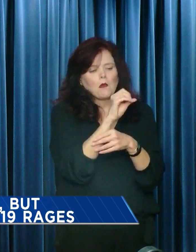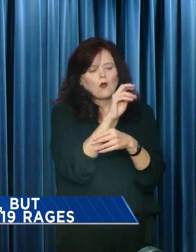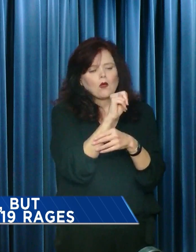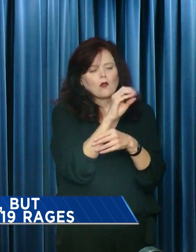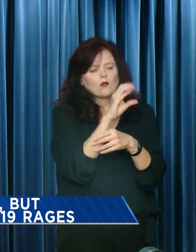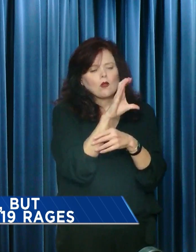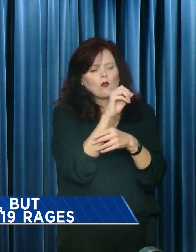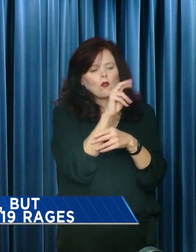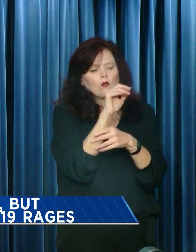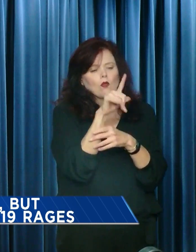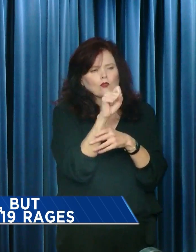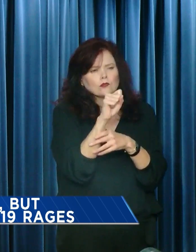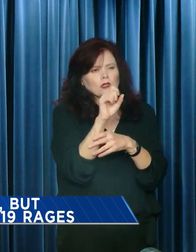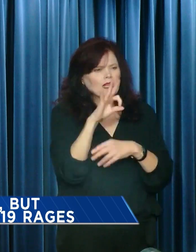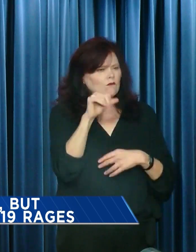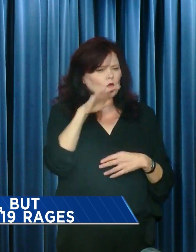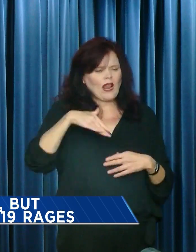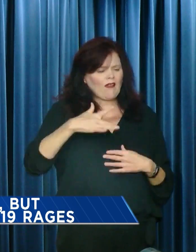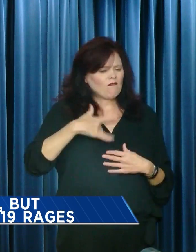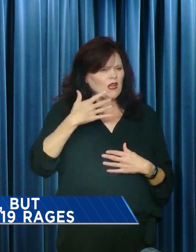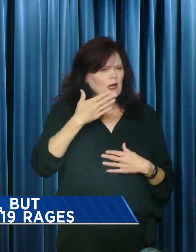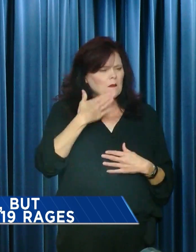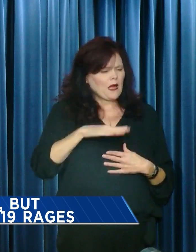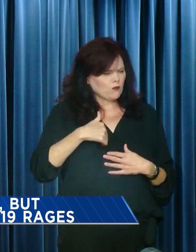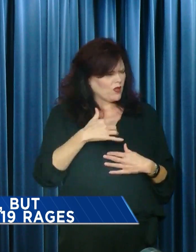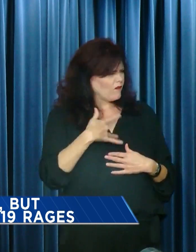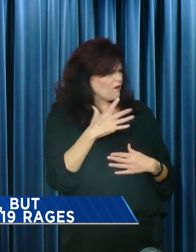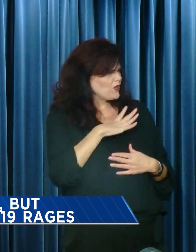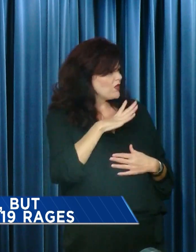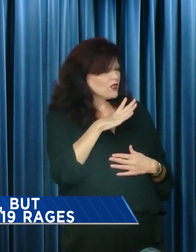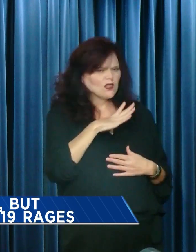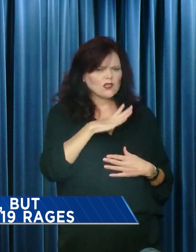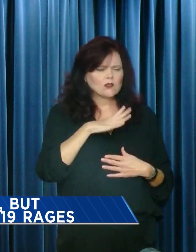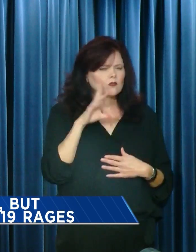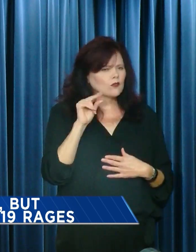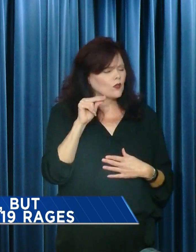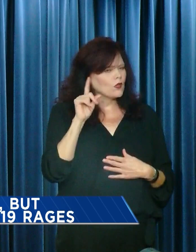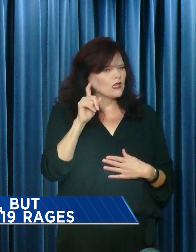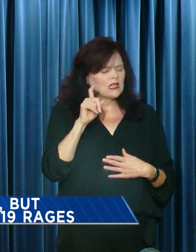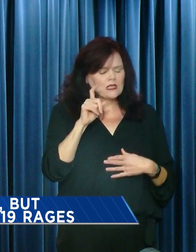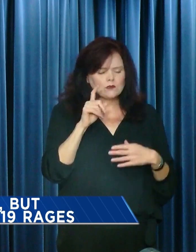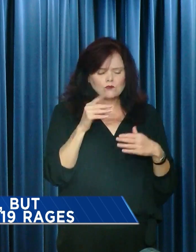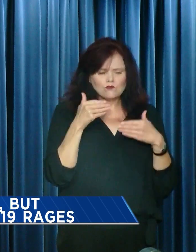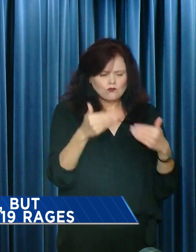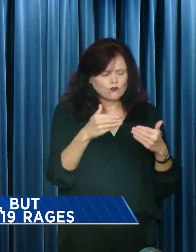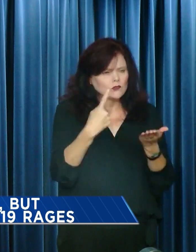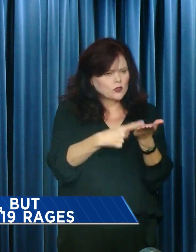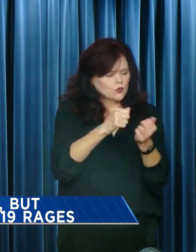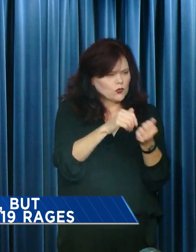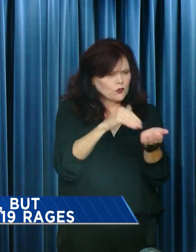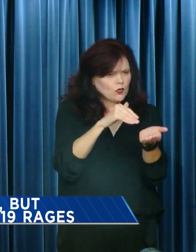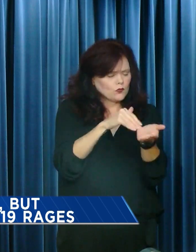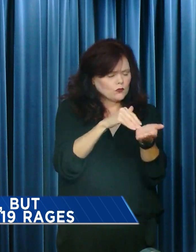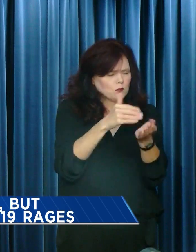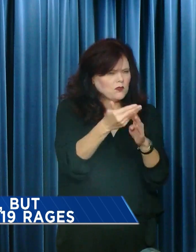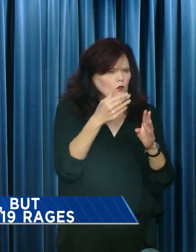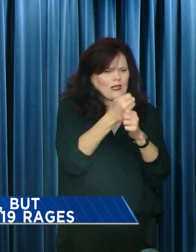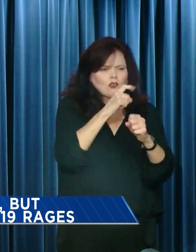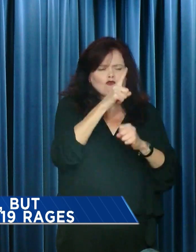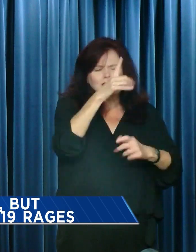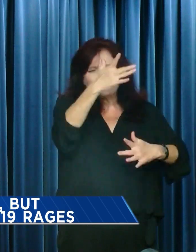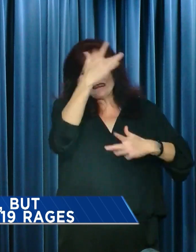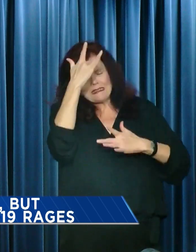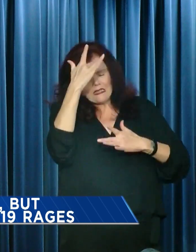monoclonals, even if you don't feel that bad yet. You don't want to wait until you're so sick it's not going to work for you. And if you're